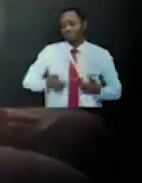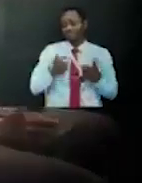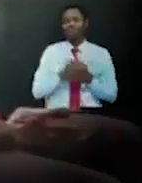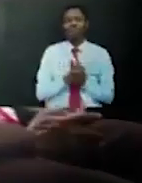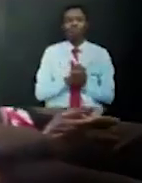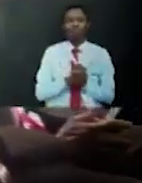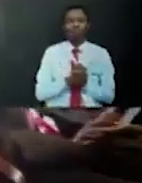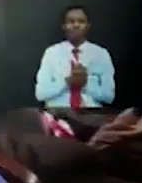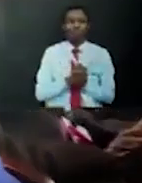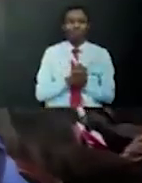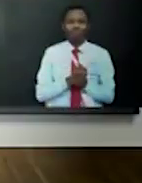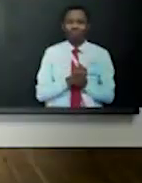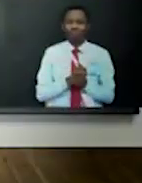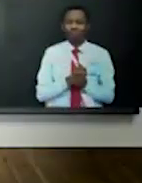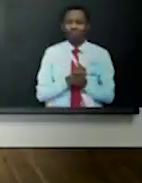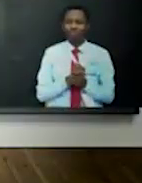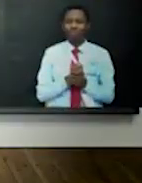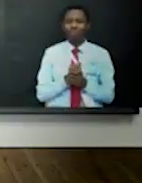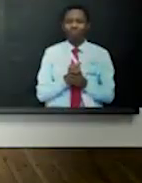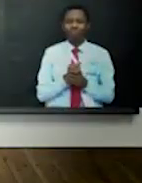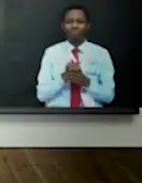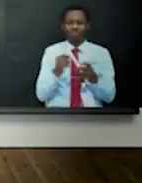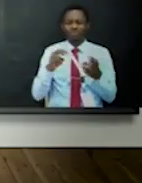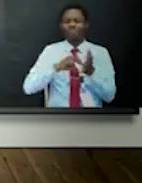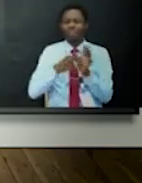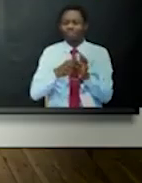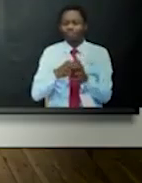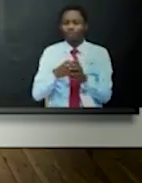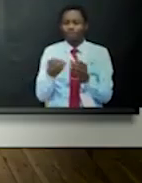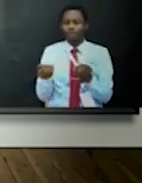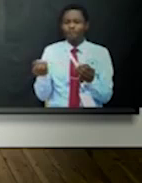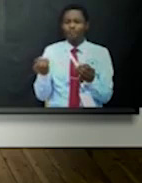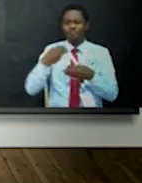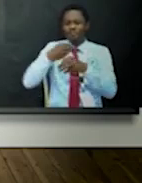Repositioning is to rebrand, to revamp.